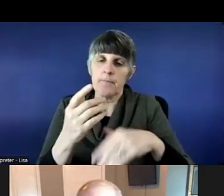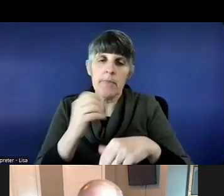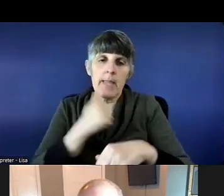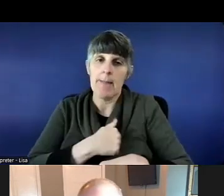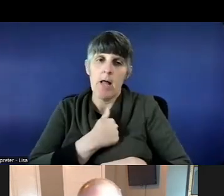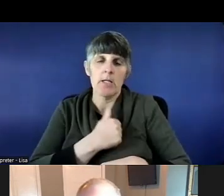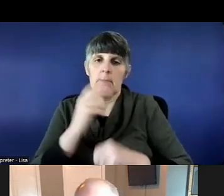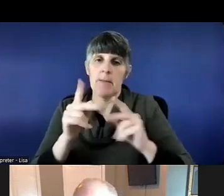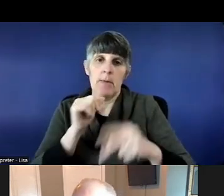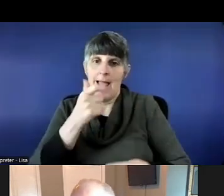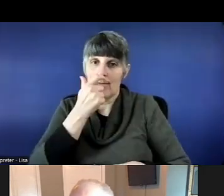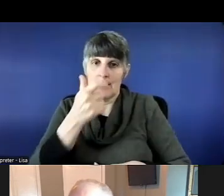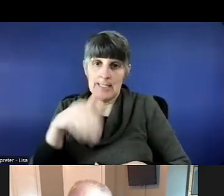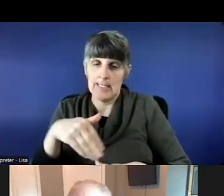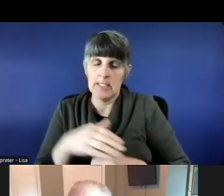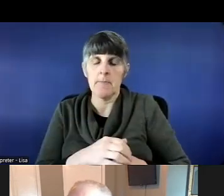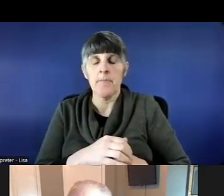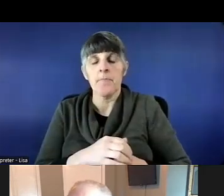apologize if people haven't seen these.